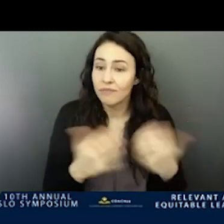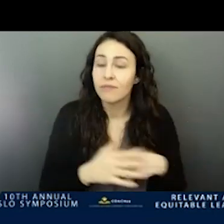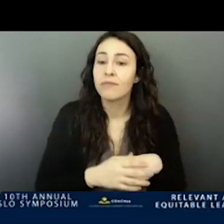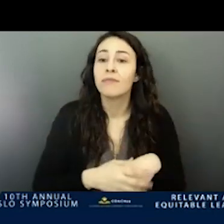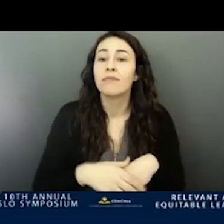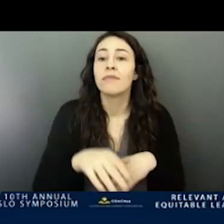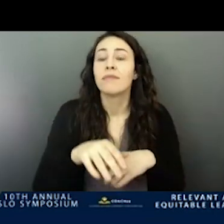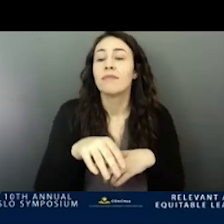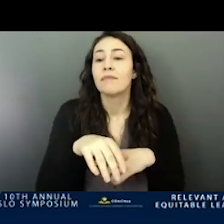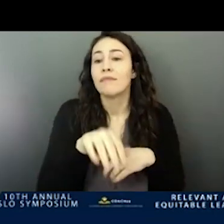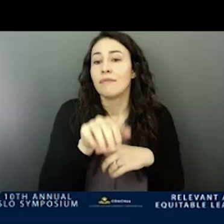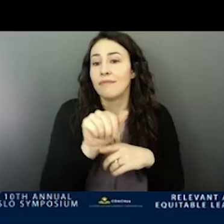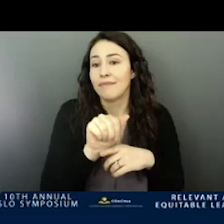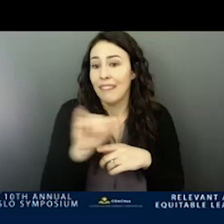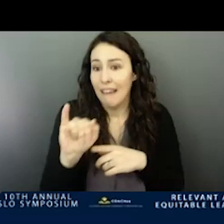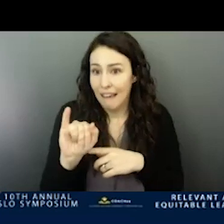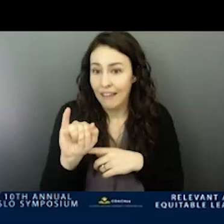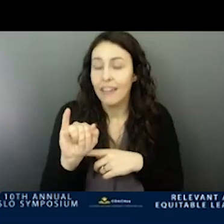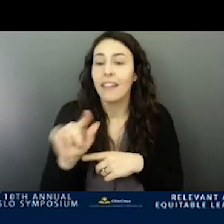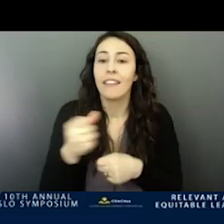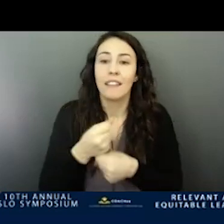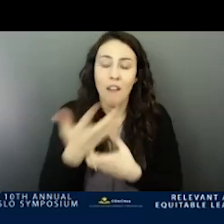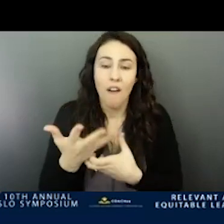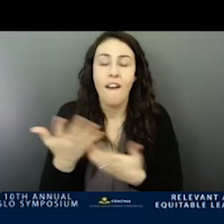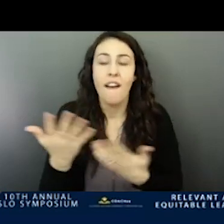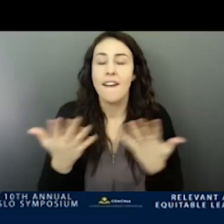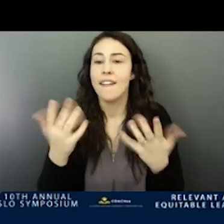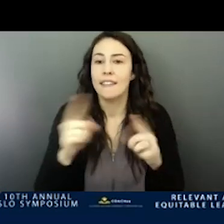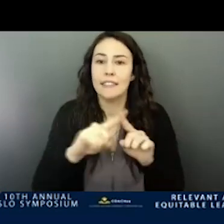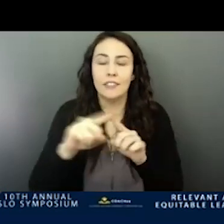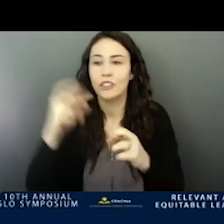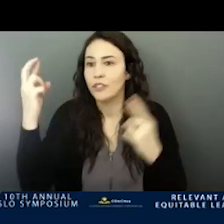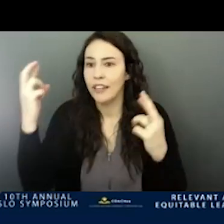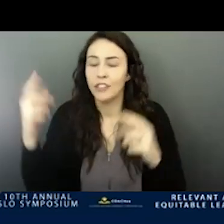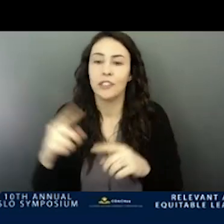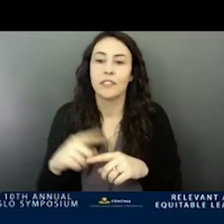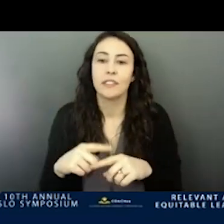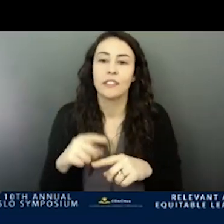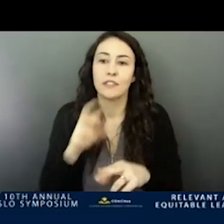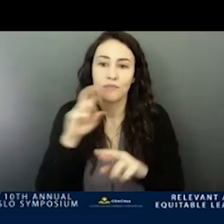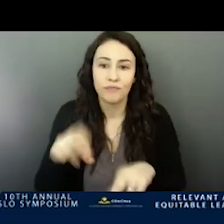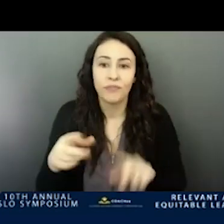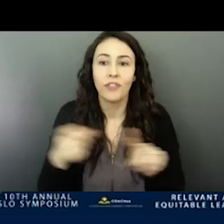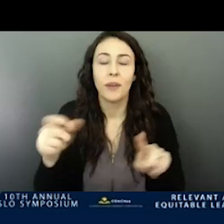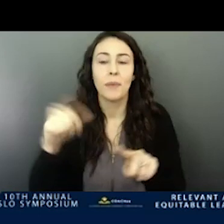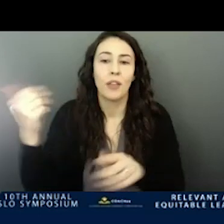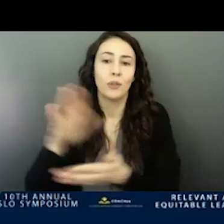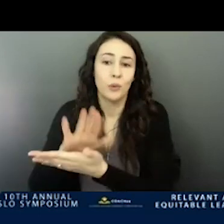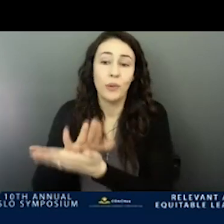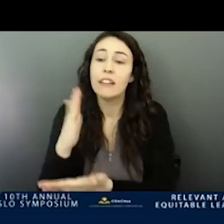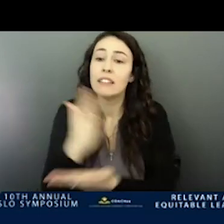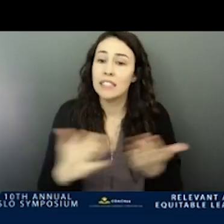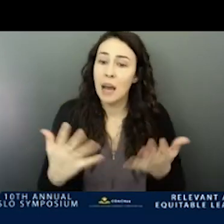intelligence, which has caused consternation and a range of reactions from higher education institutions. Some have embraced the use